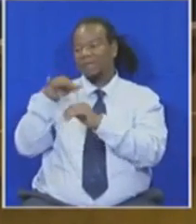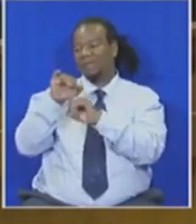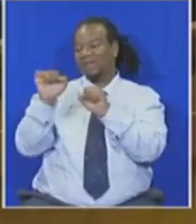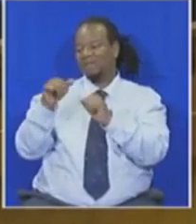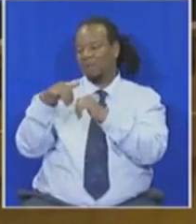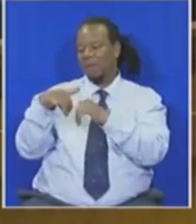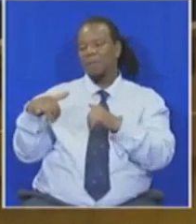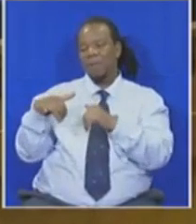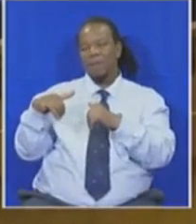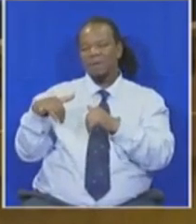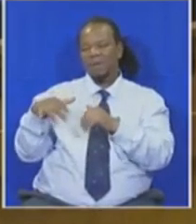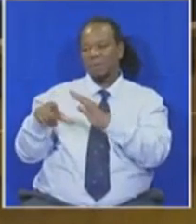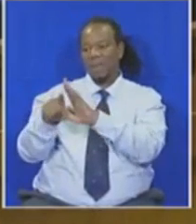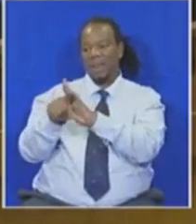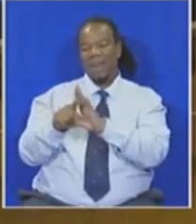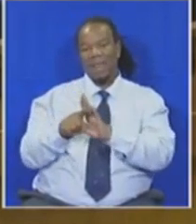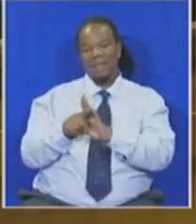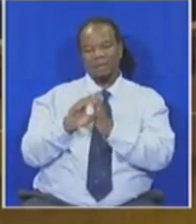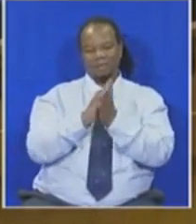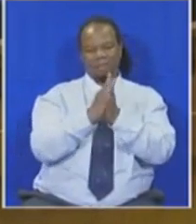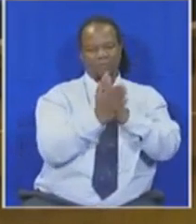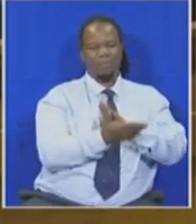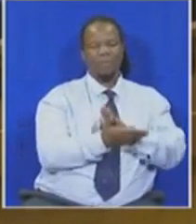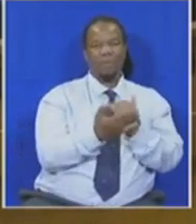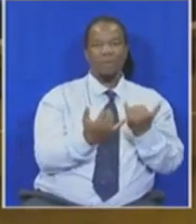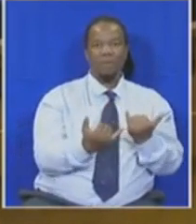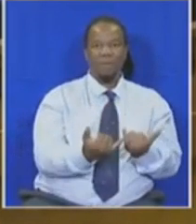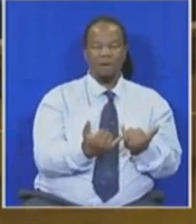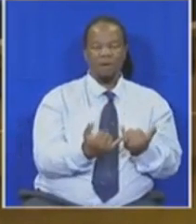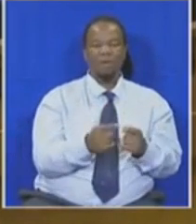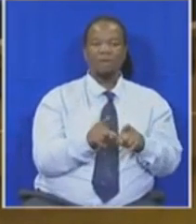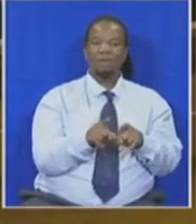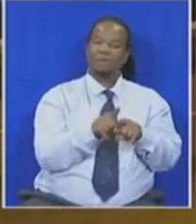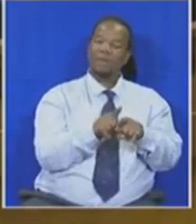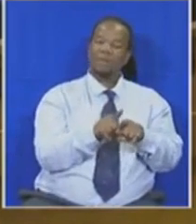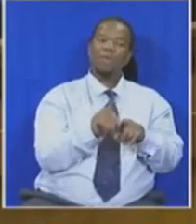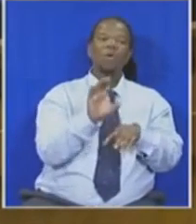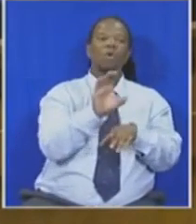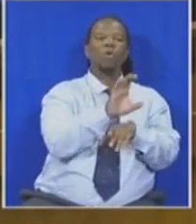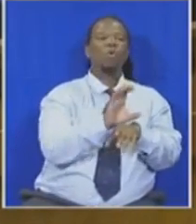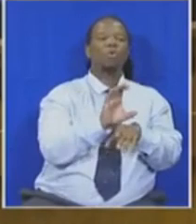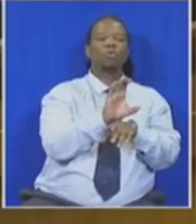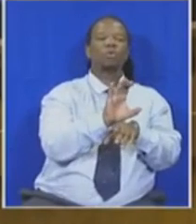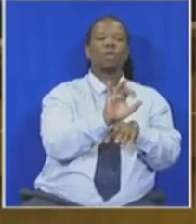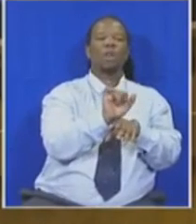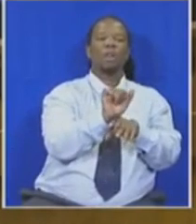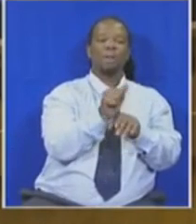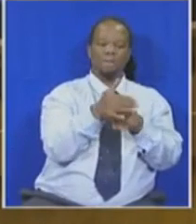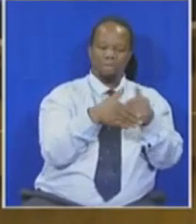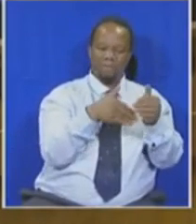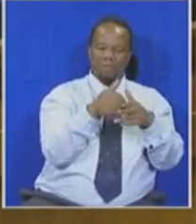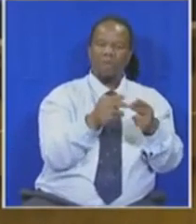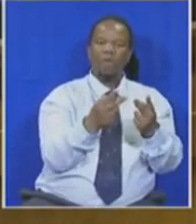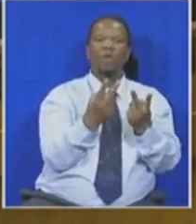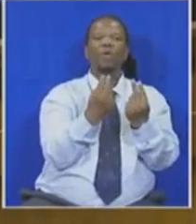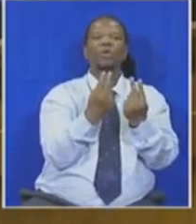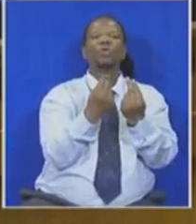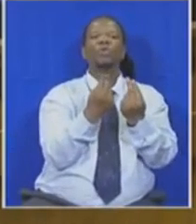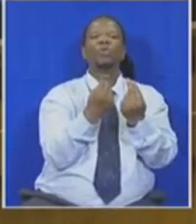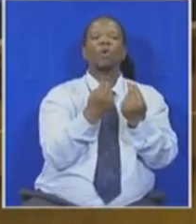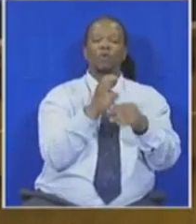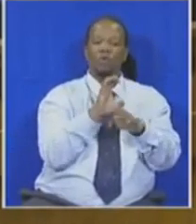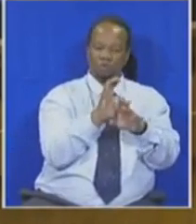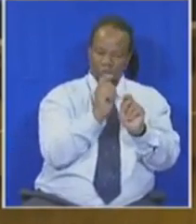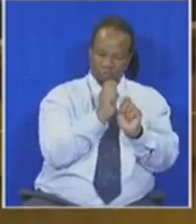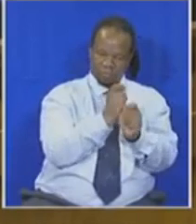and its laws were dismantled. It's also where our Constitution was birthed, ushering in a new era of constitutional sovereignty and